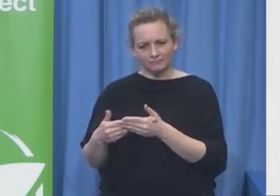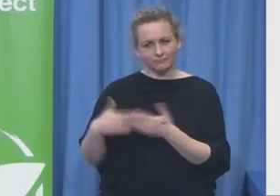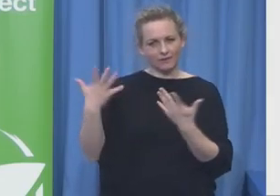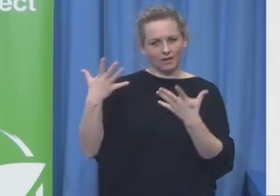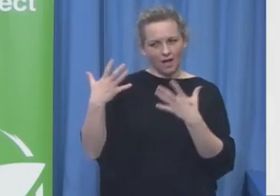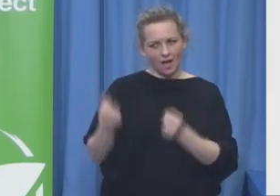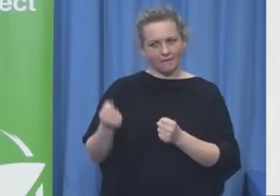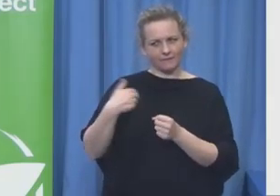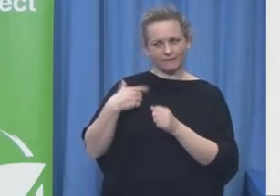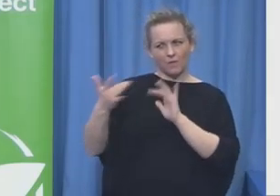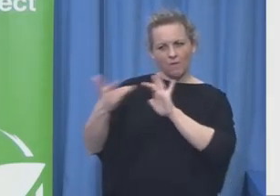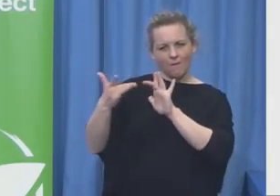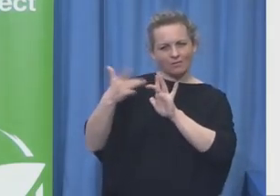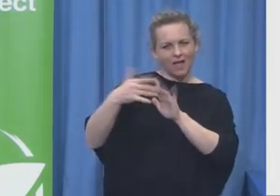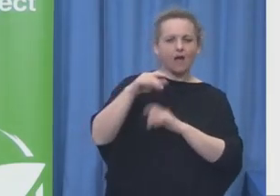a win-win approach,